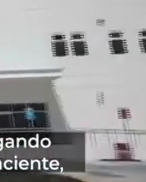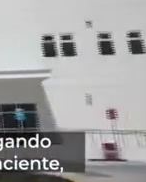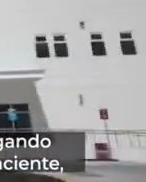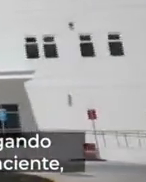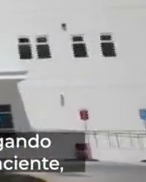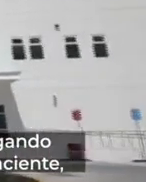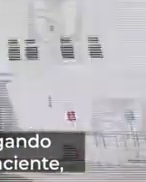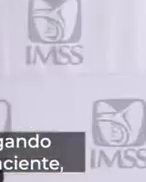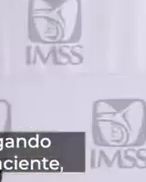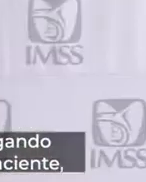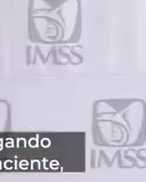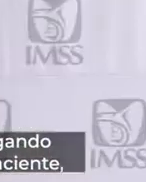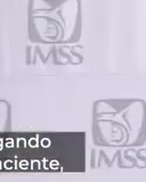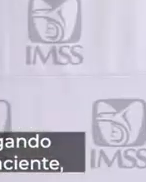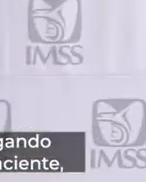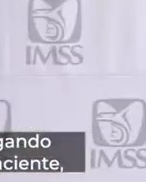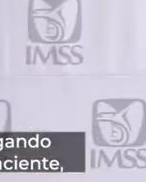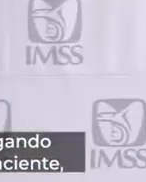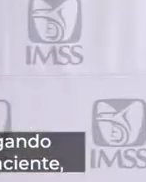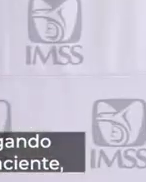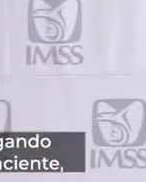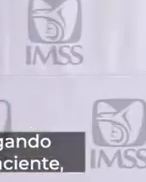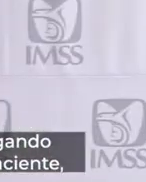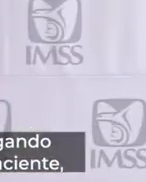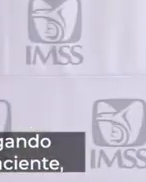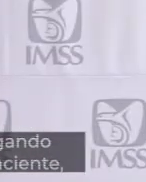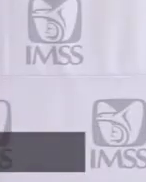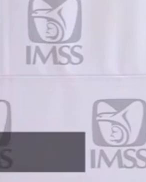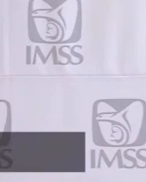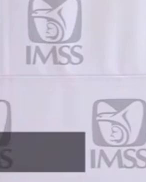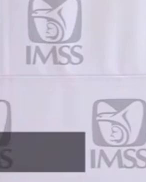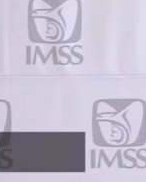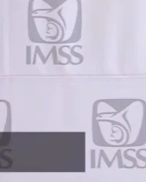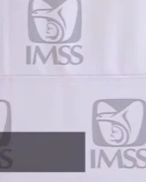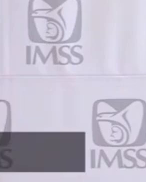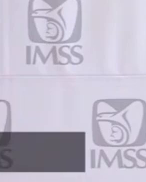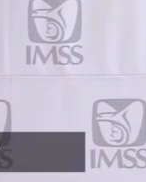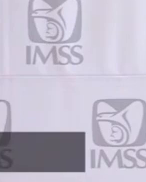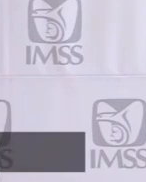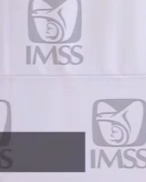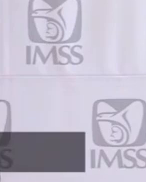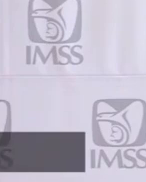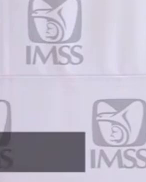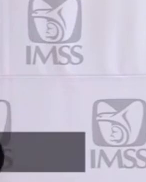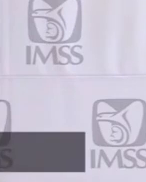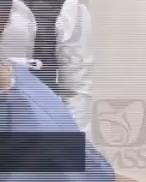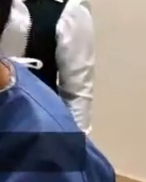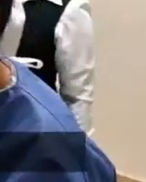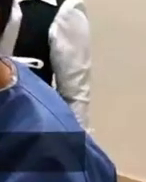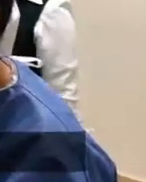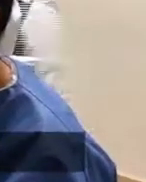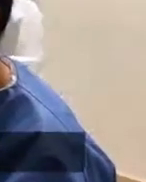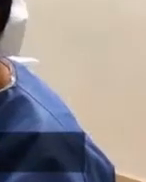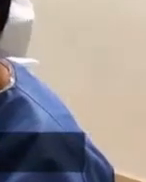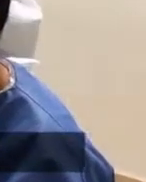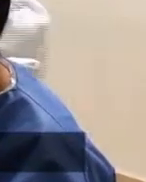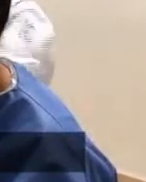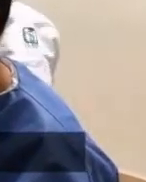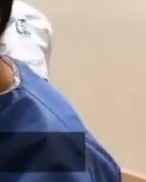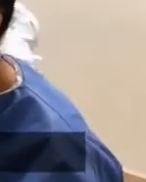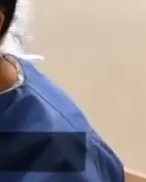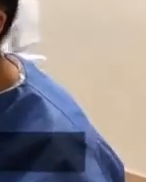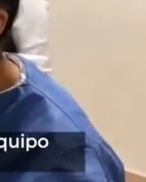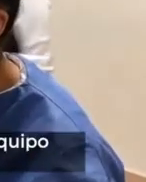implementing in each one of the hospitals in the country. So please